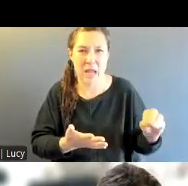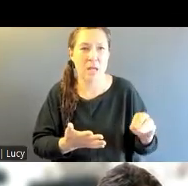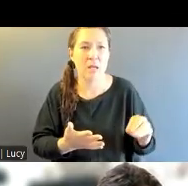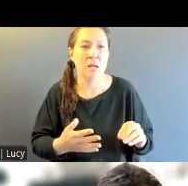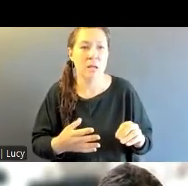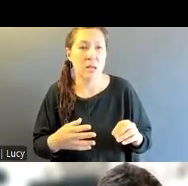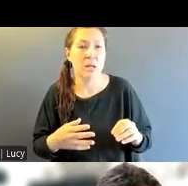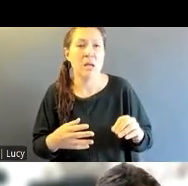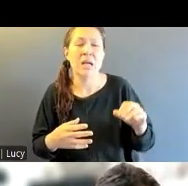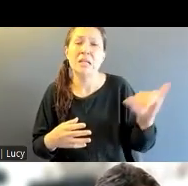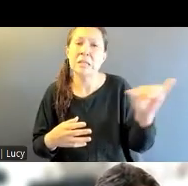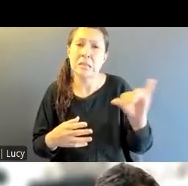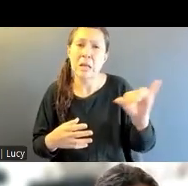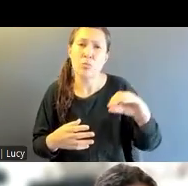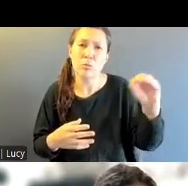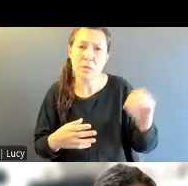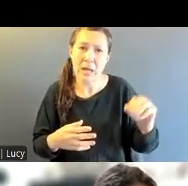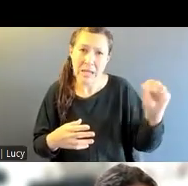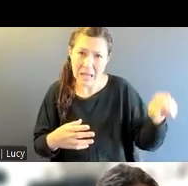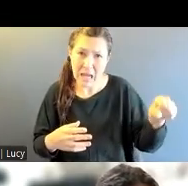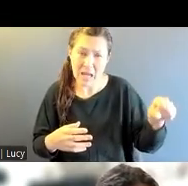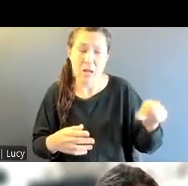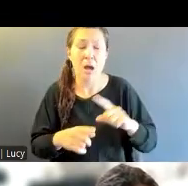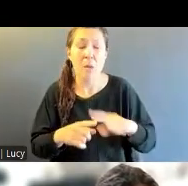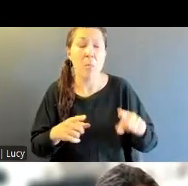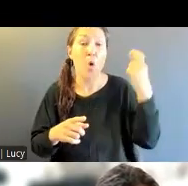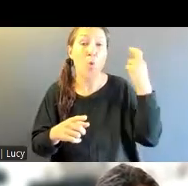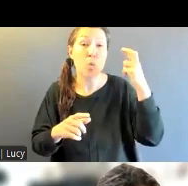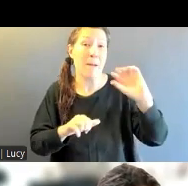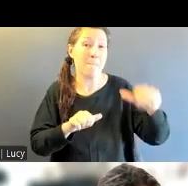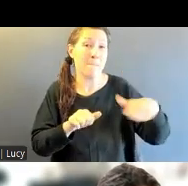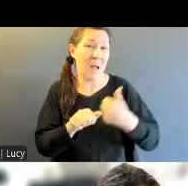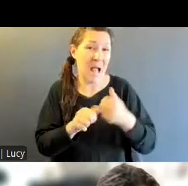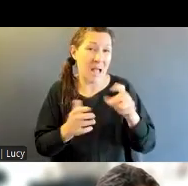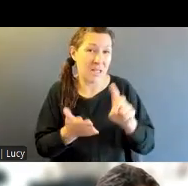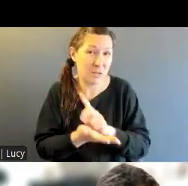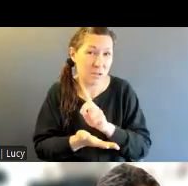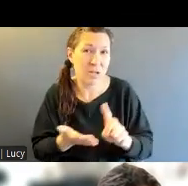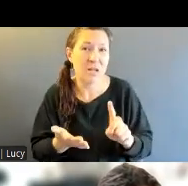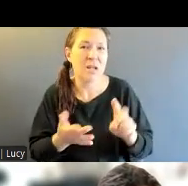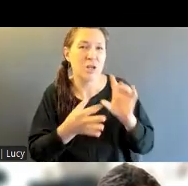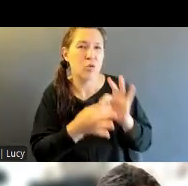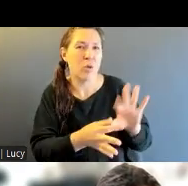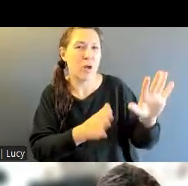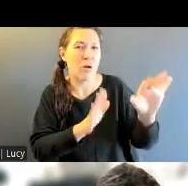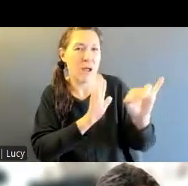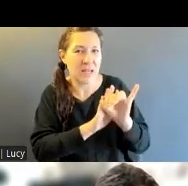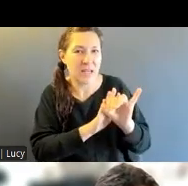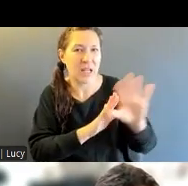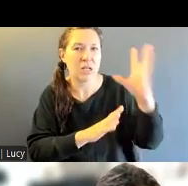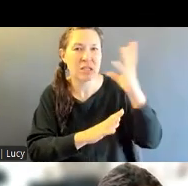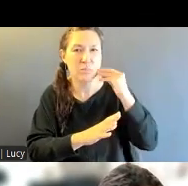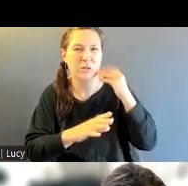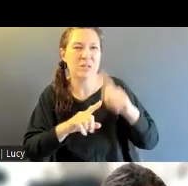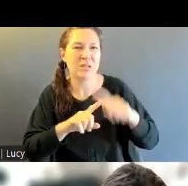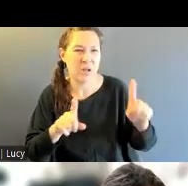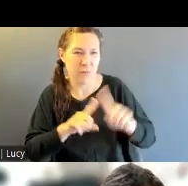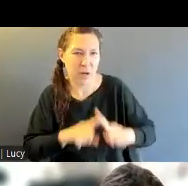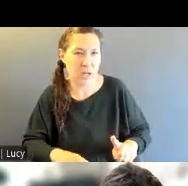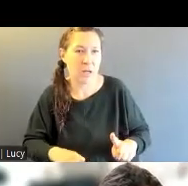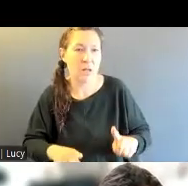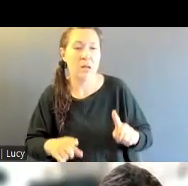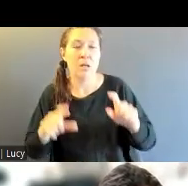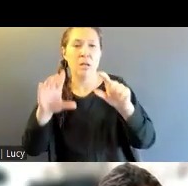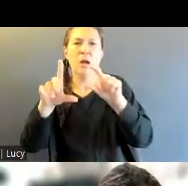of discrimination, they attributed the discrimination they faced to different identities and experiences. So we can see in the bar chart that Cape Cod and